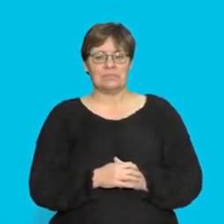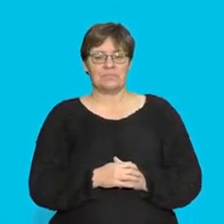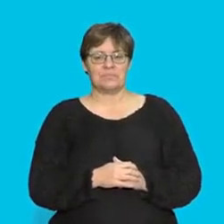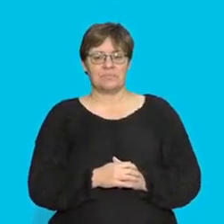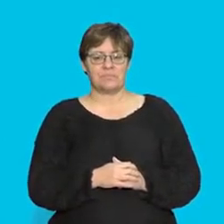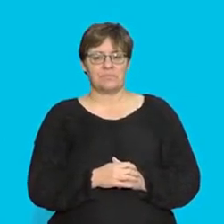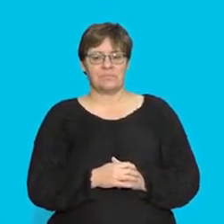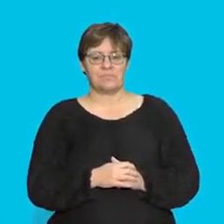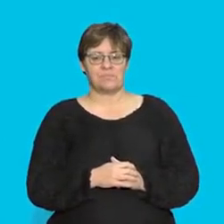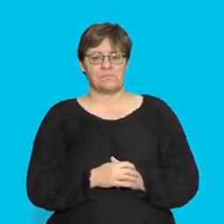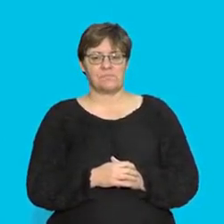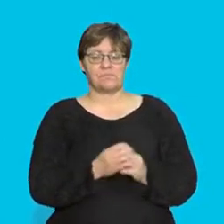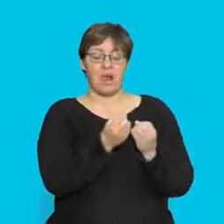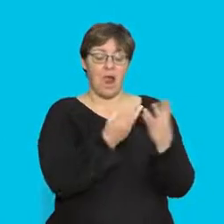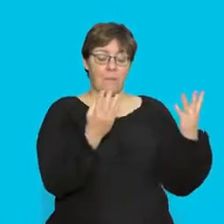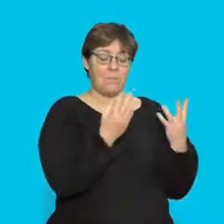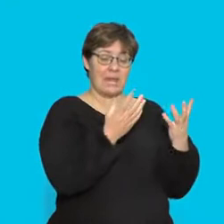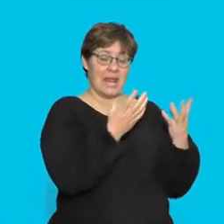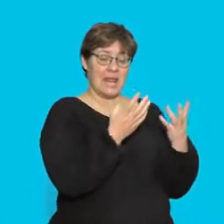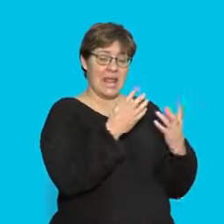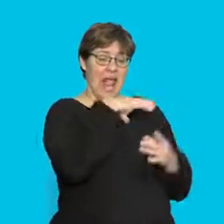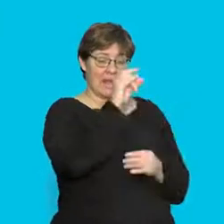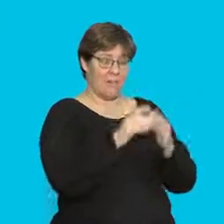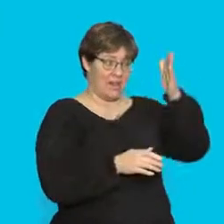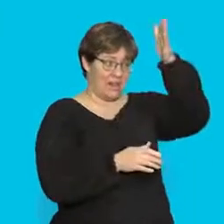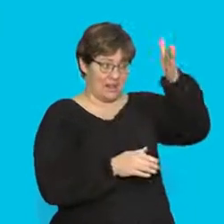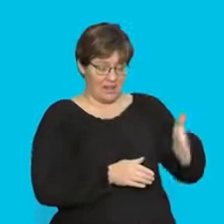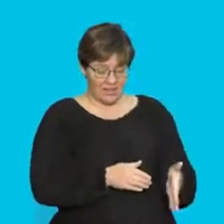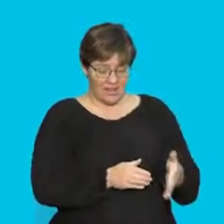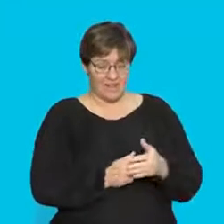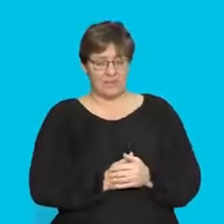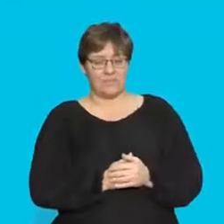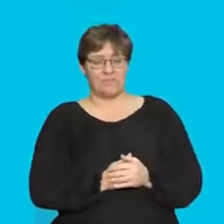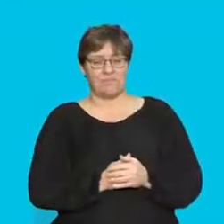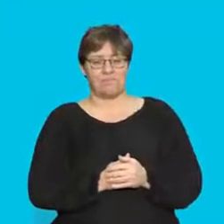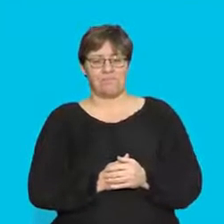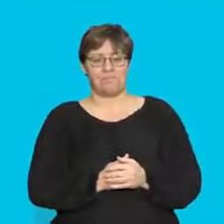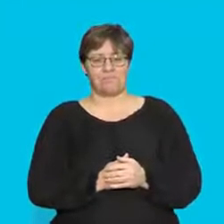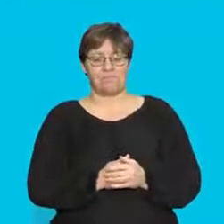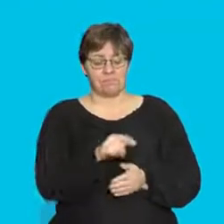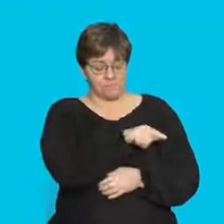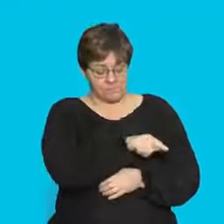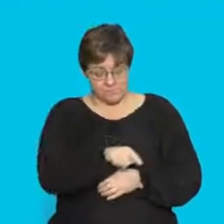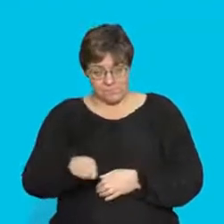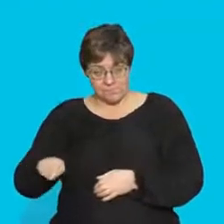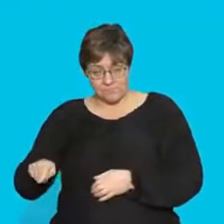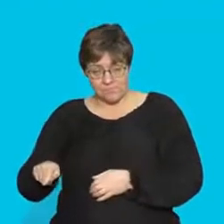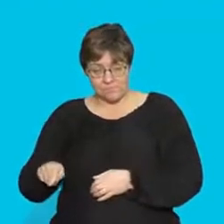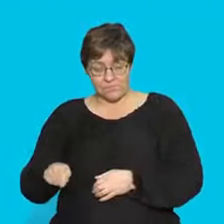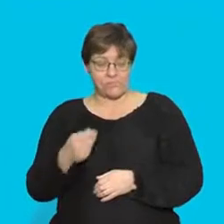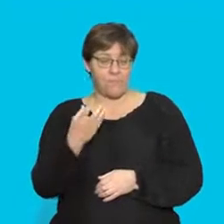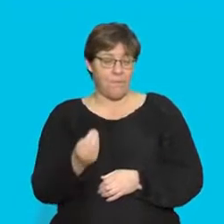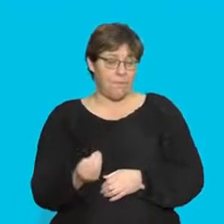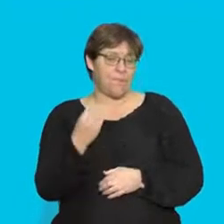we've got the number of animals in the population. On our x-axis we've